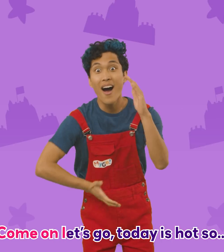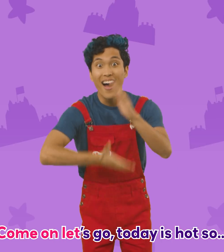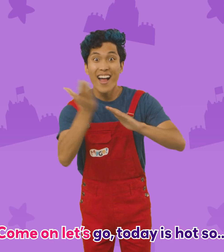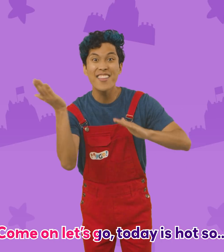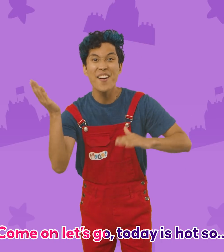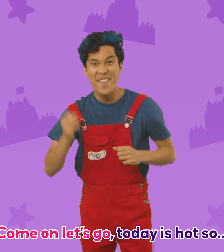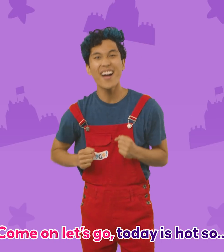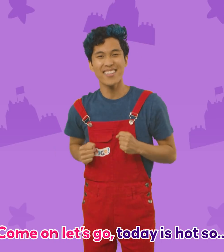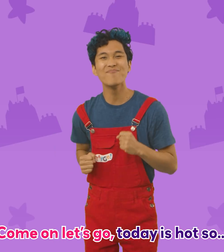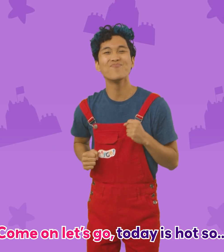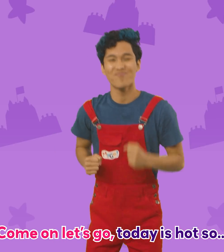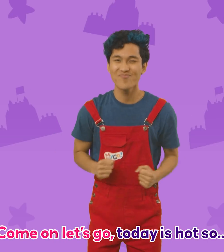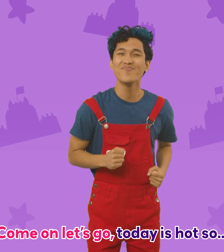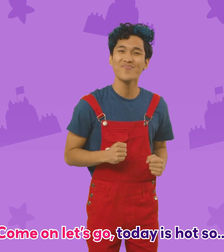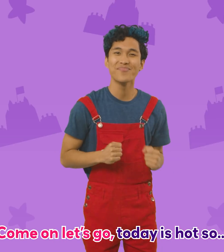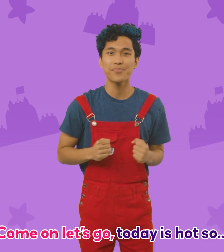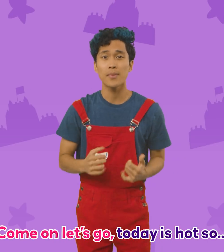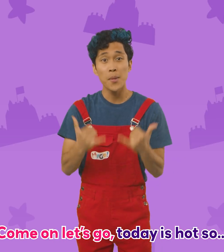Come on, let's go.